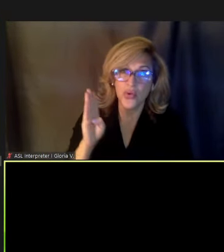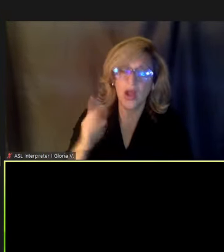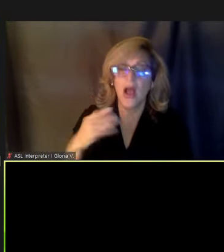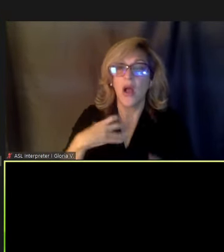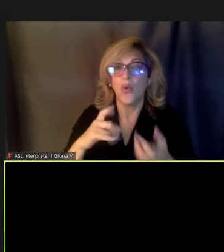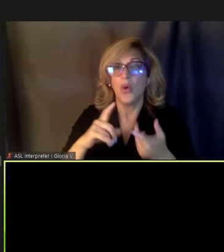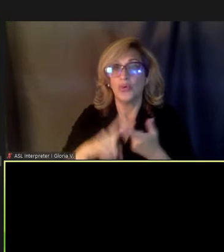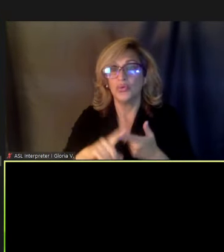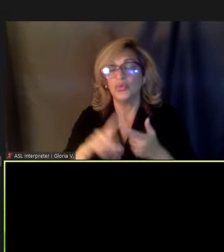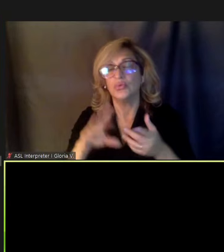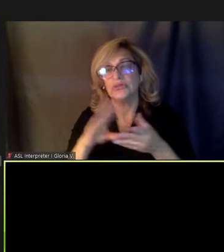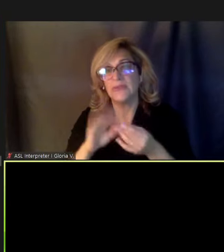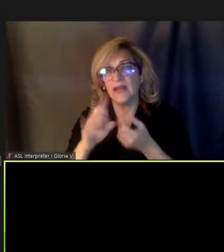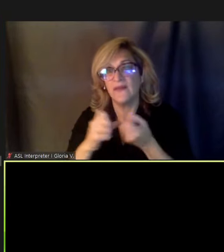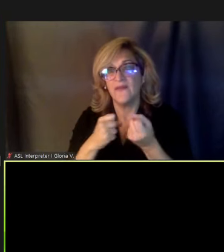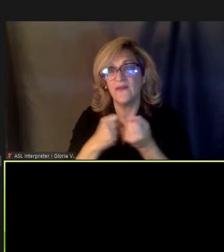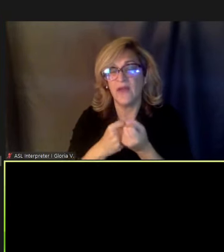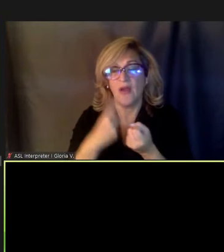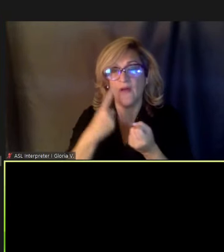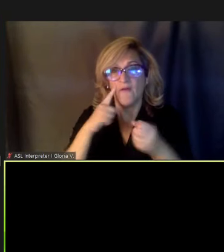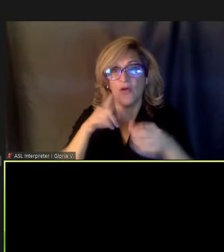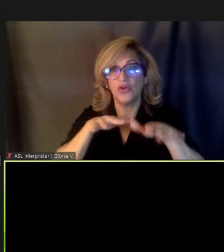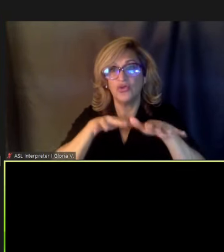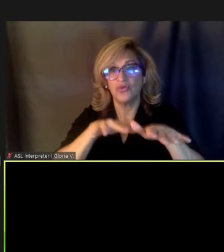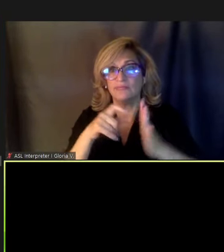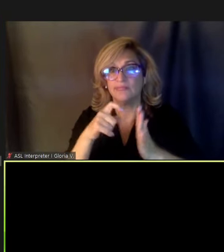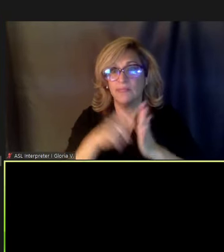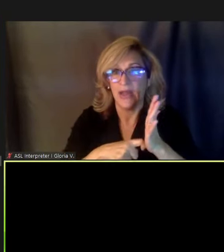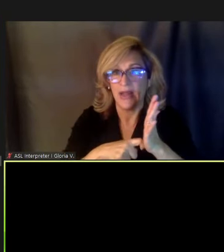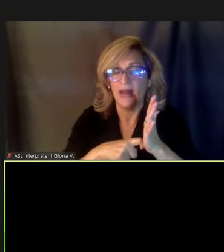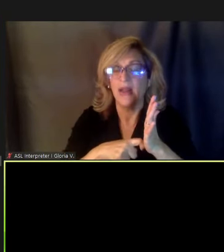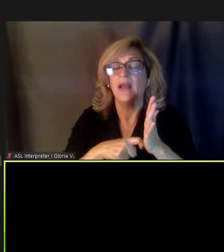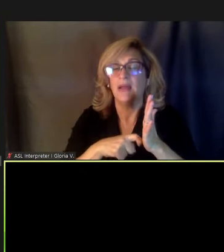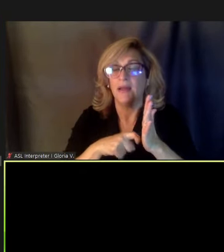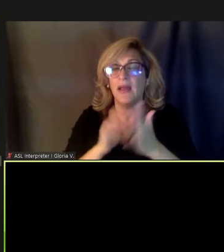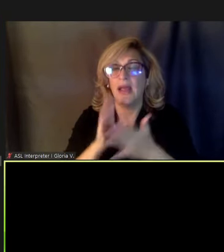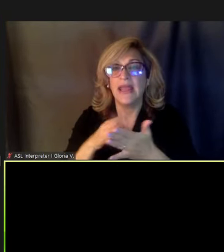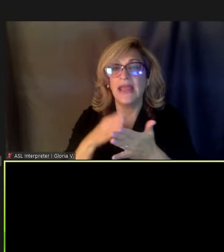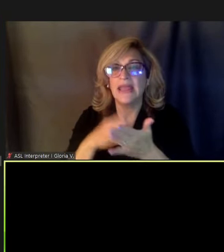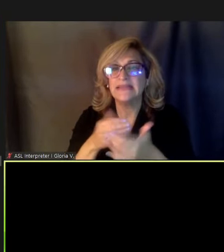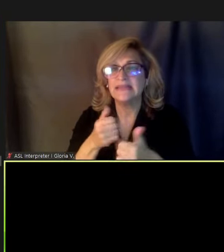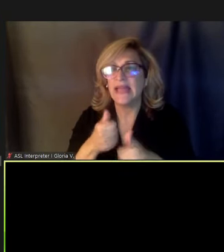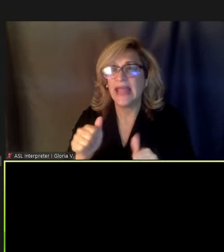in favor of congestion pricing and against any exemptions.